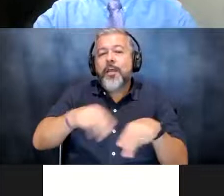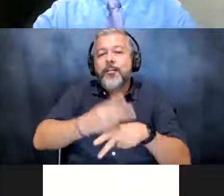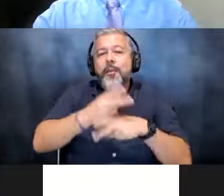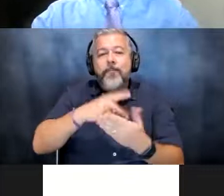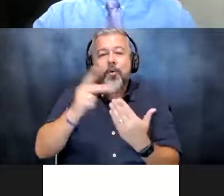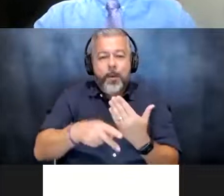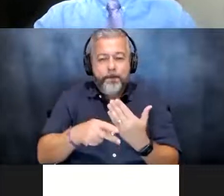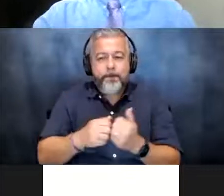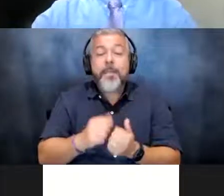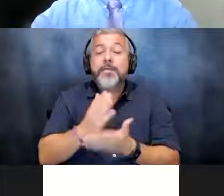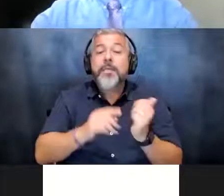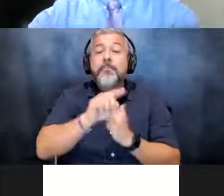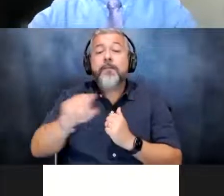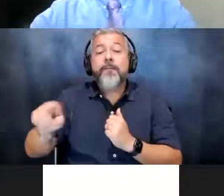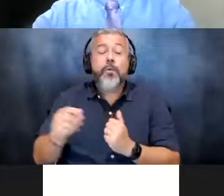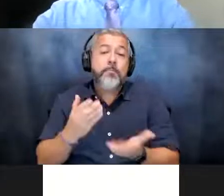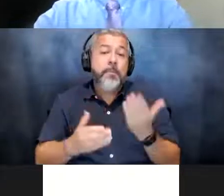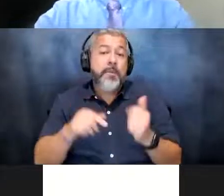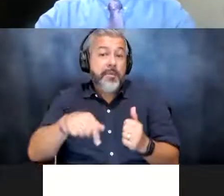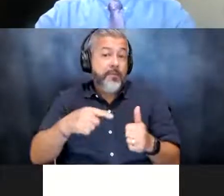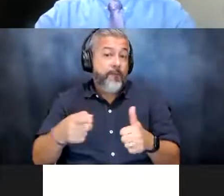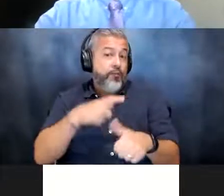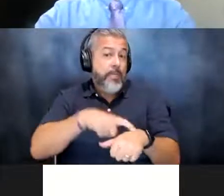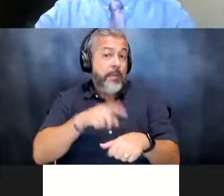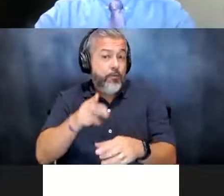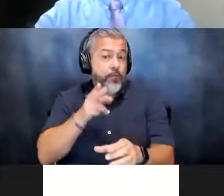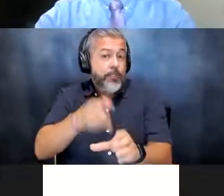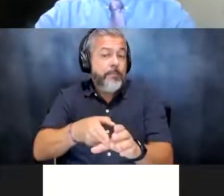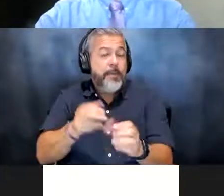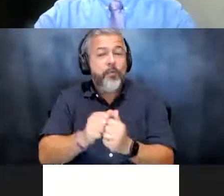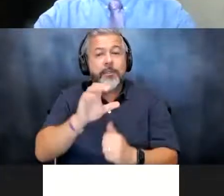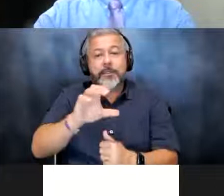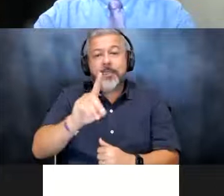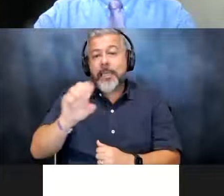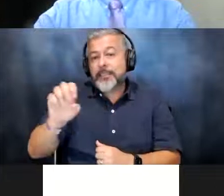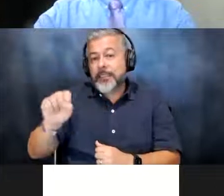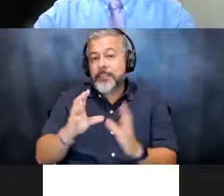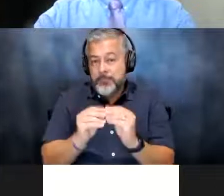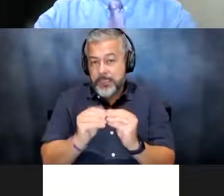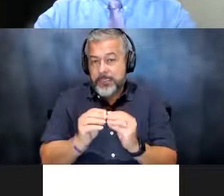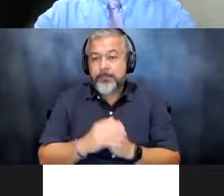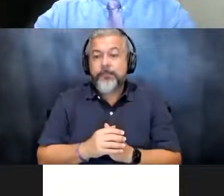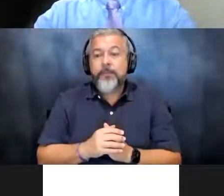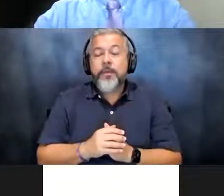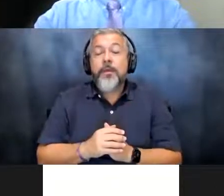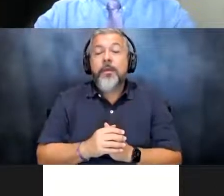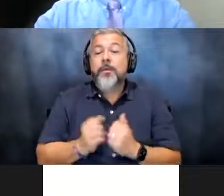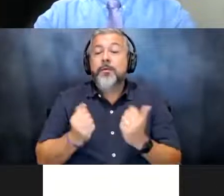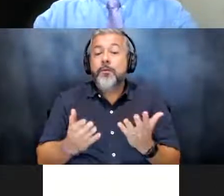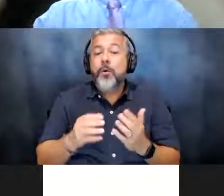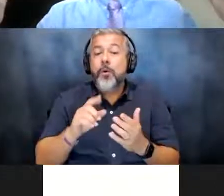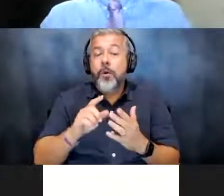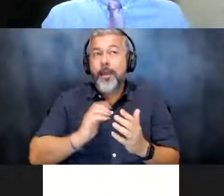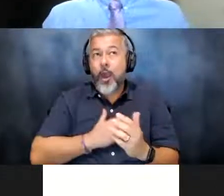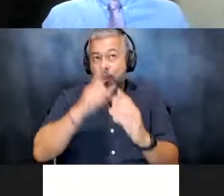so some of you, this may be the first time that you're participating in a CDSS meeting. And so the vision at CDSS